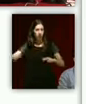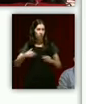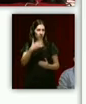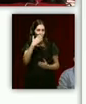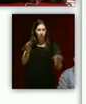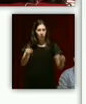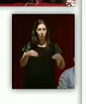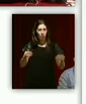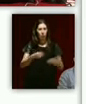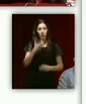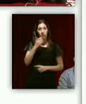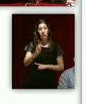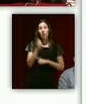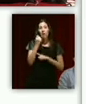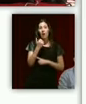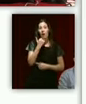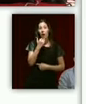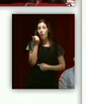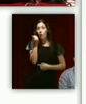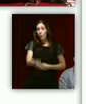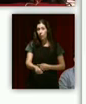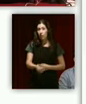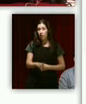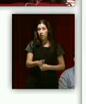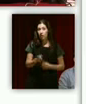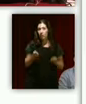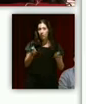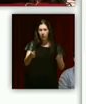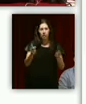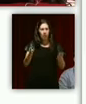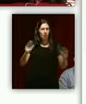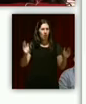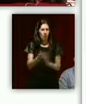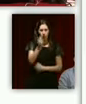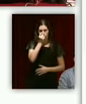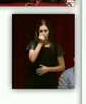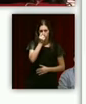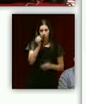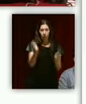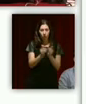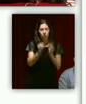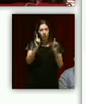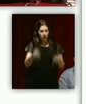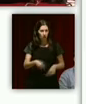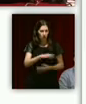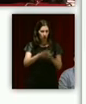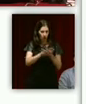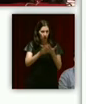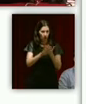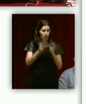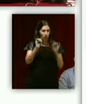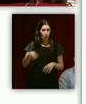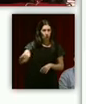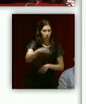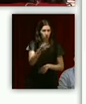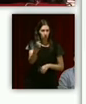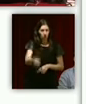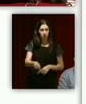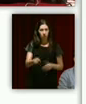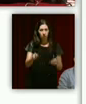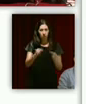To translate between PCs, but if I want to have something as similar as possible with a minimum cost and a minimum size, because this is the size of a